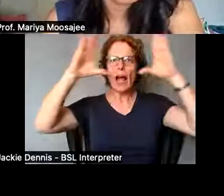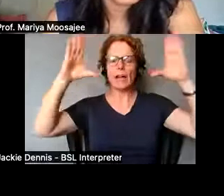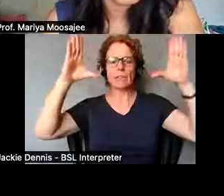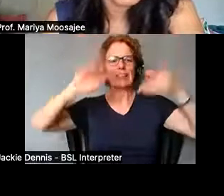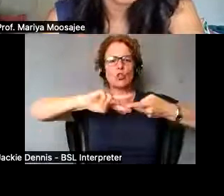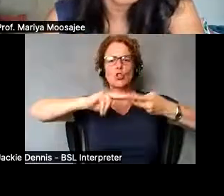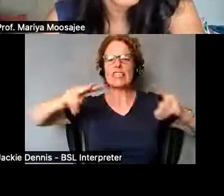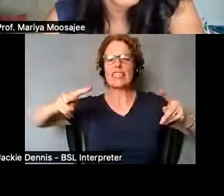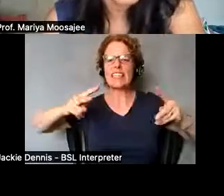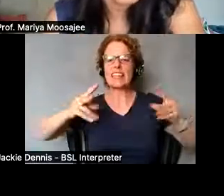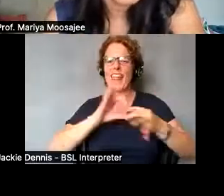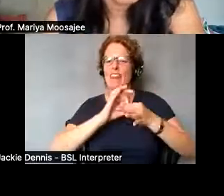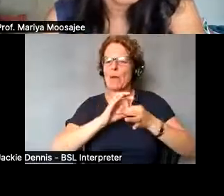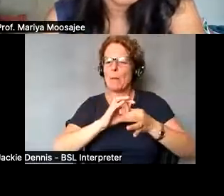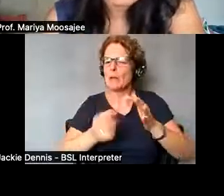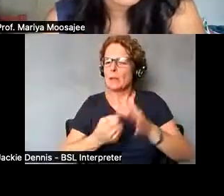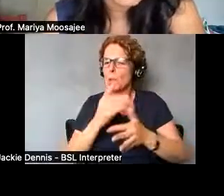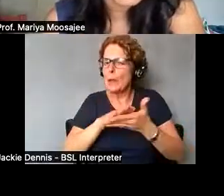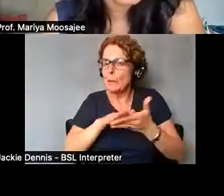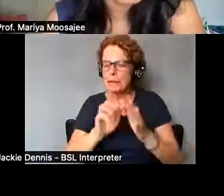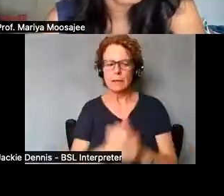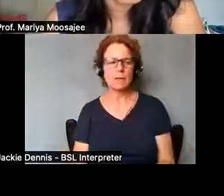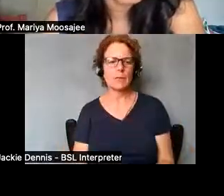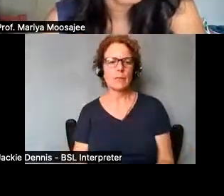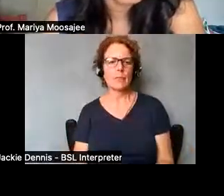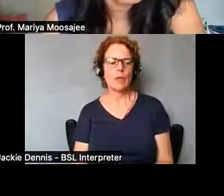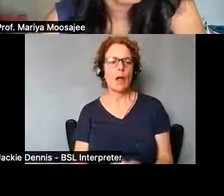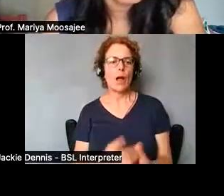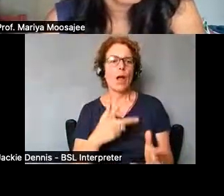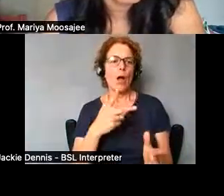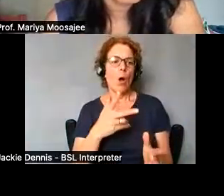now for you, and hopefully you'll all be able to hear.